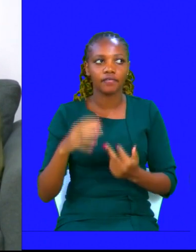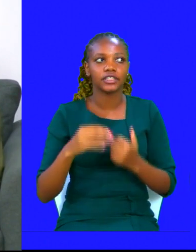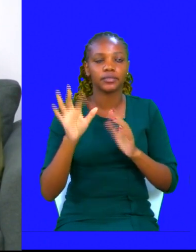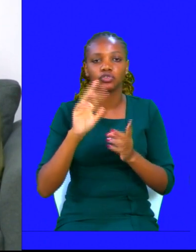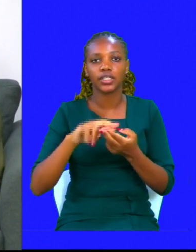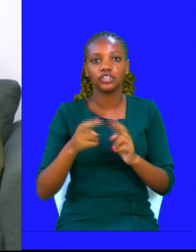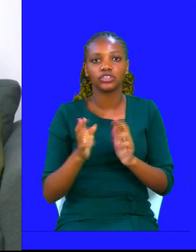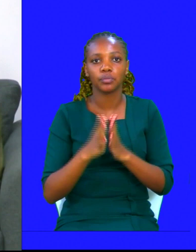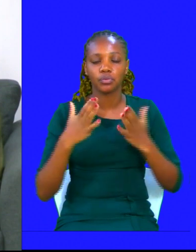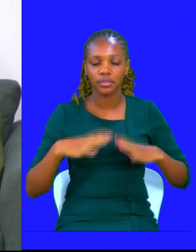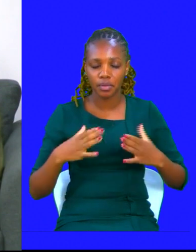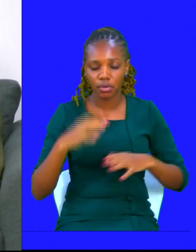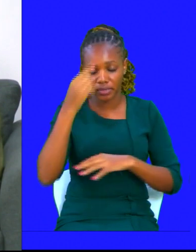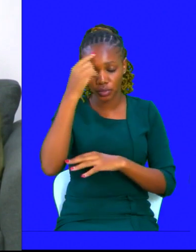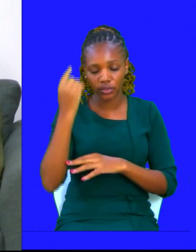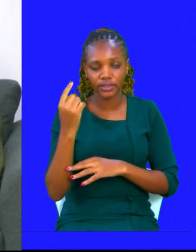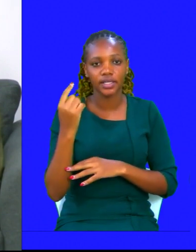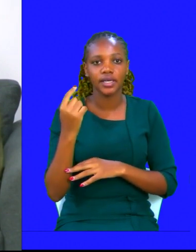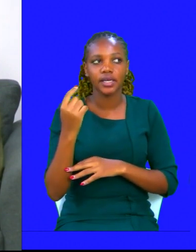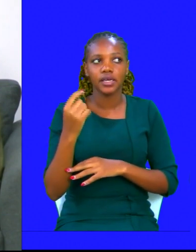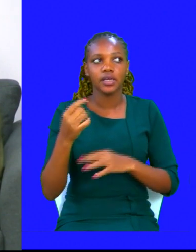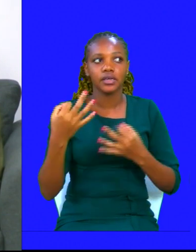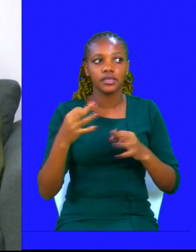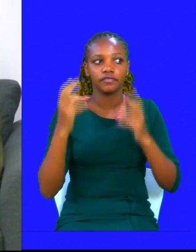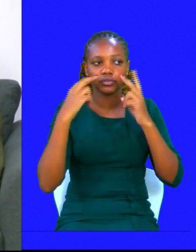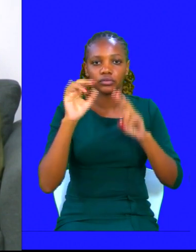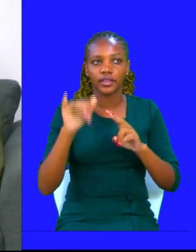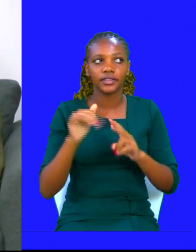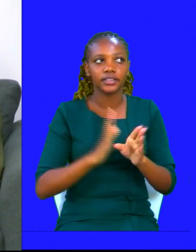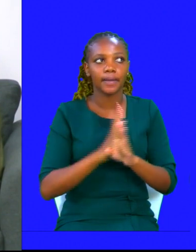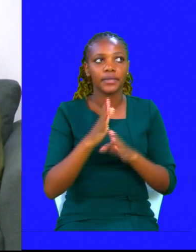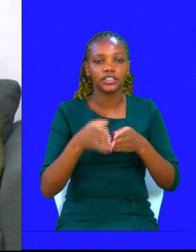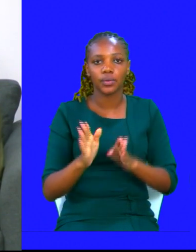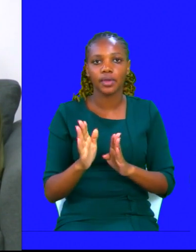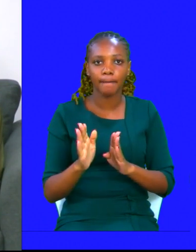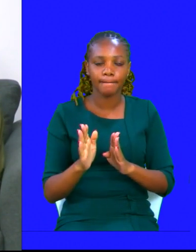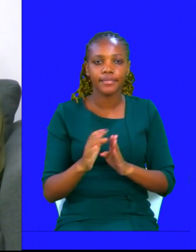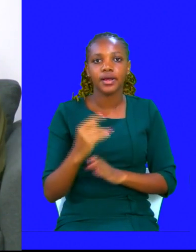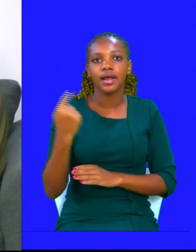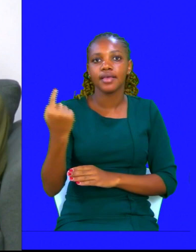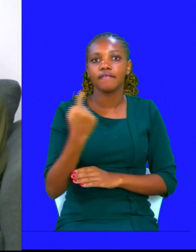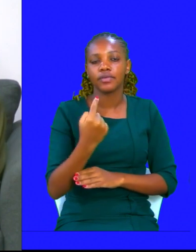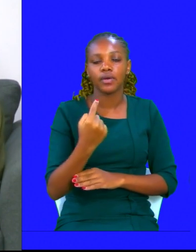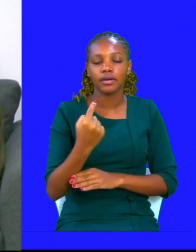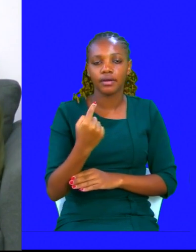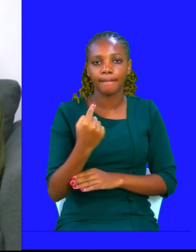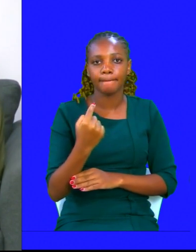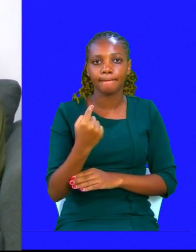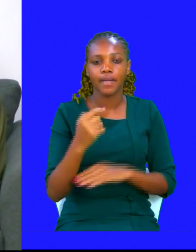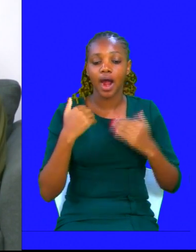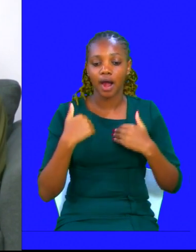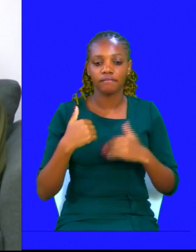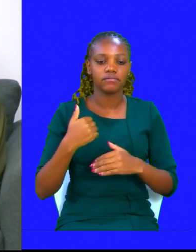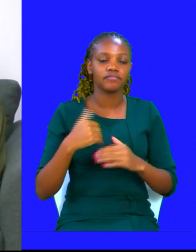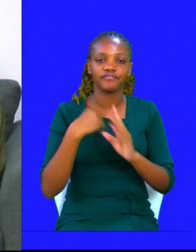people. Because if you look at it in a major way, everyone has their own